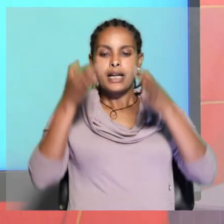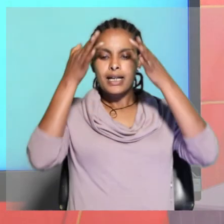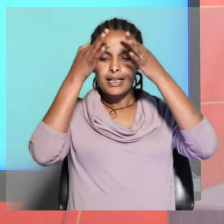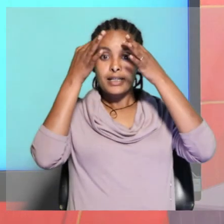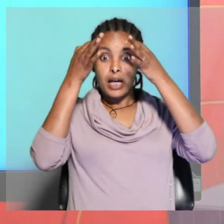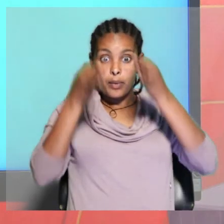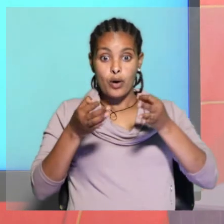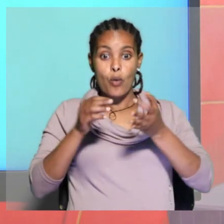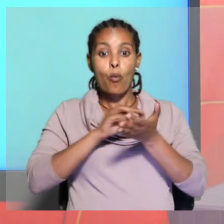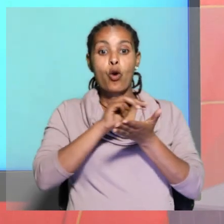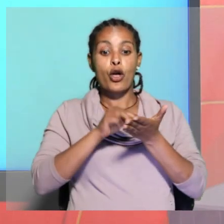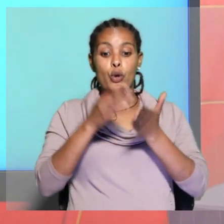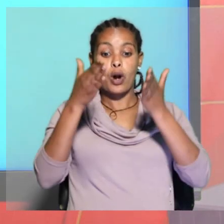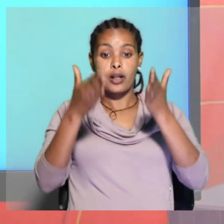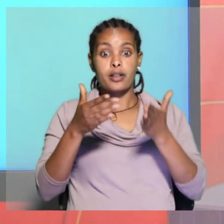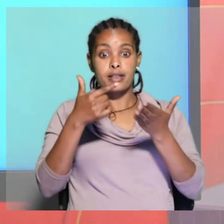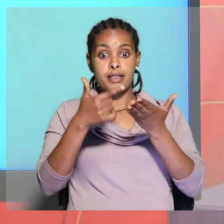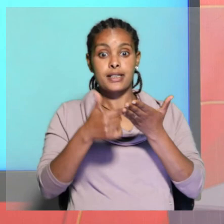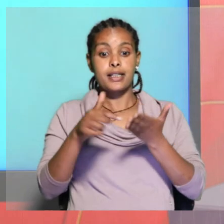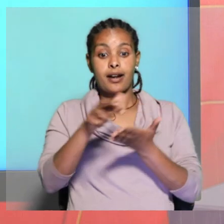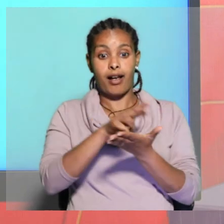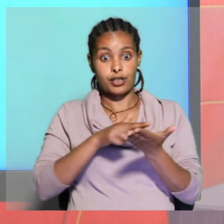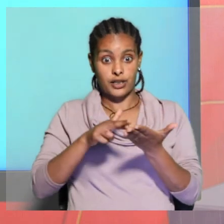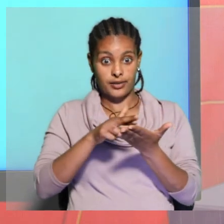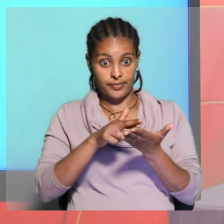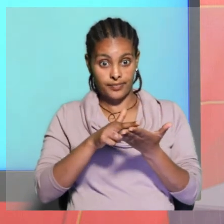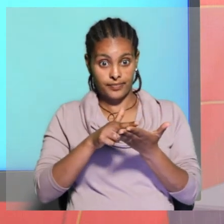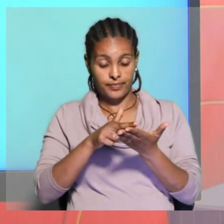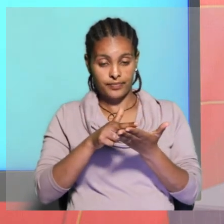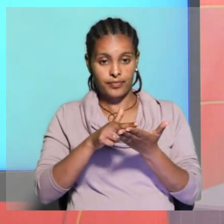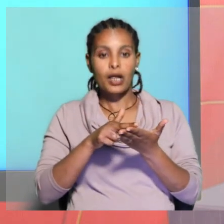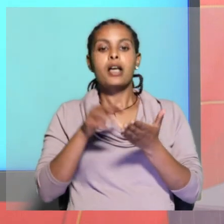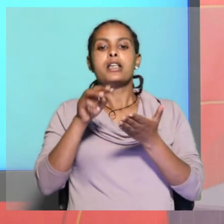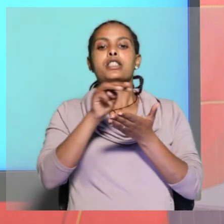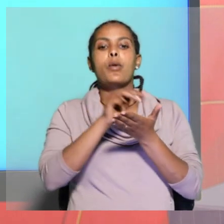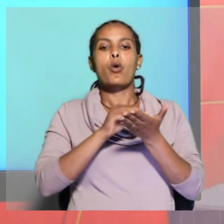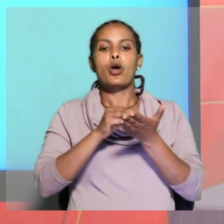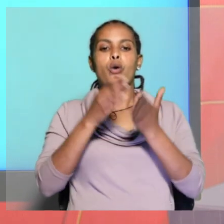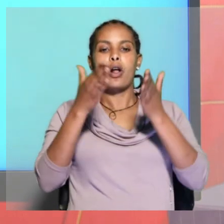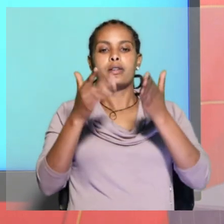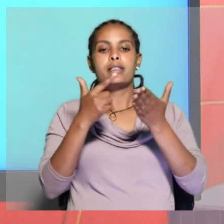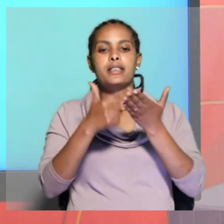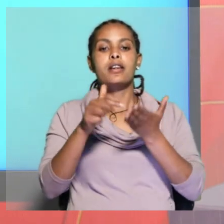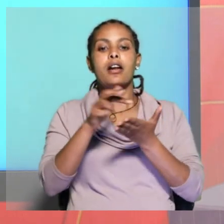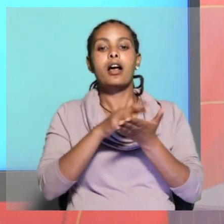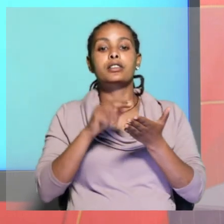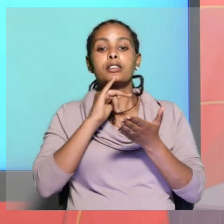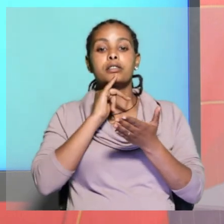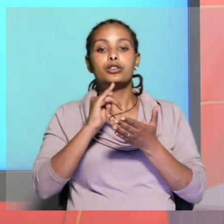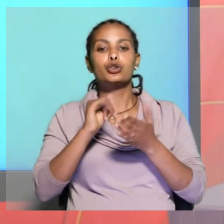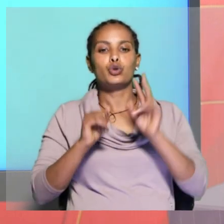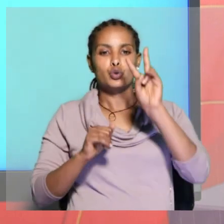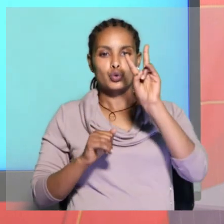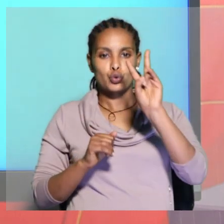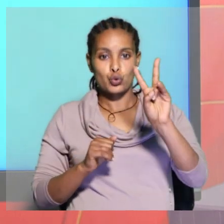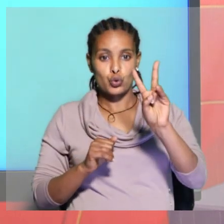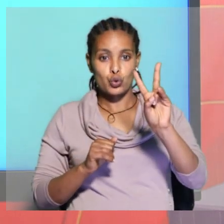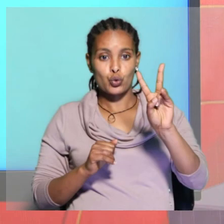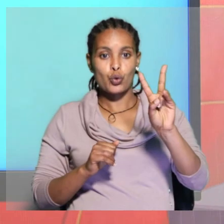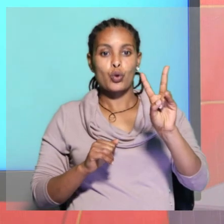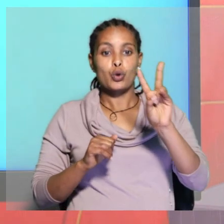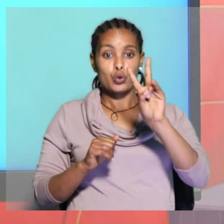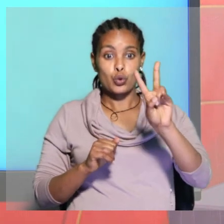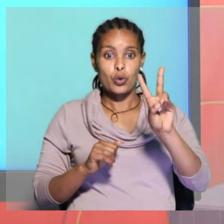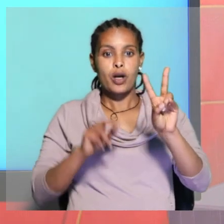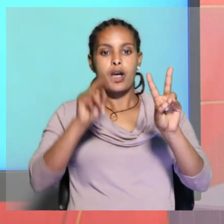Determine the molecularity of this reaction. The molecularity of this reaction is two reacting